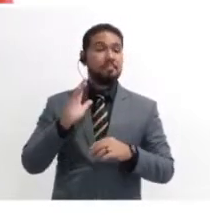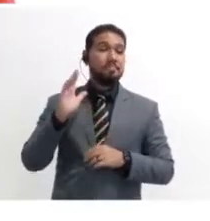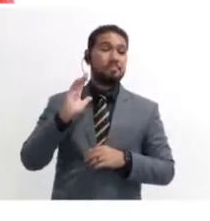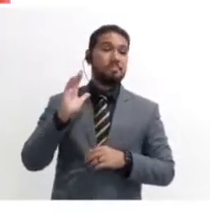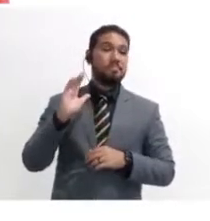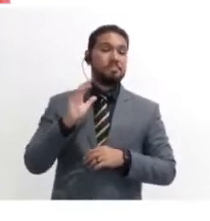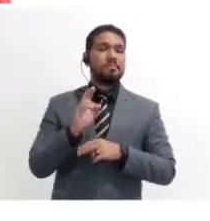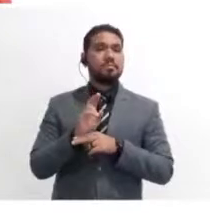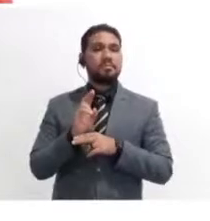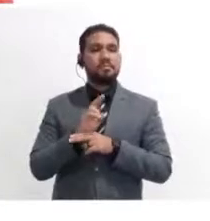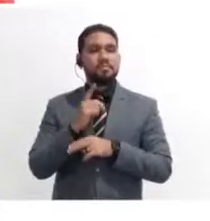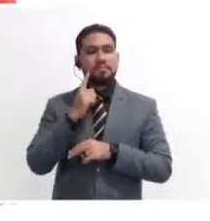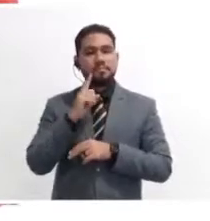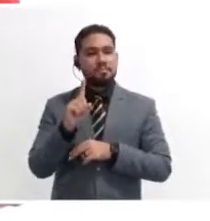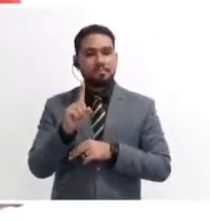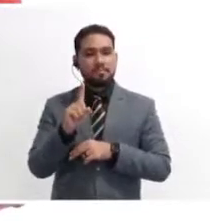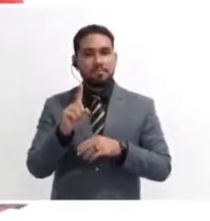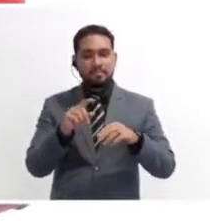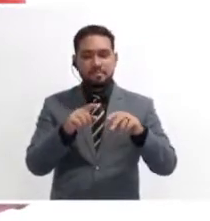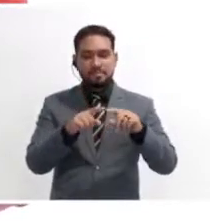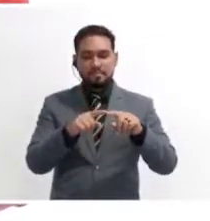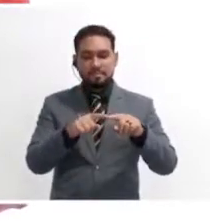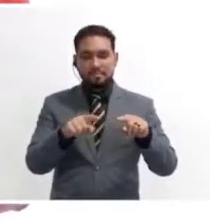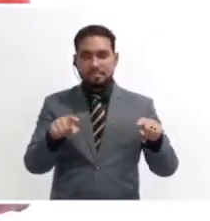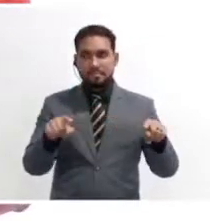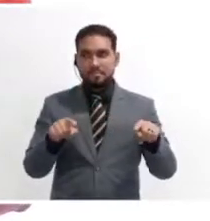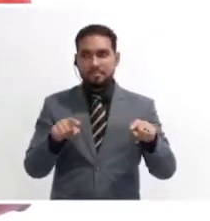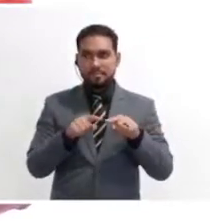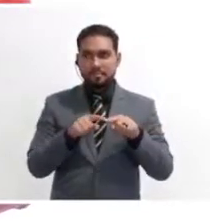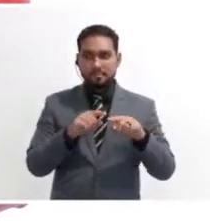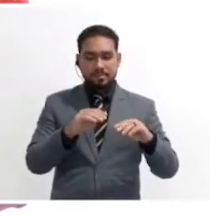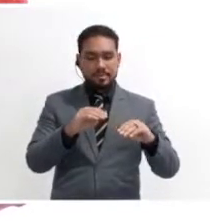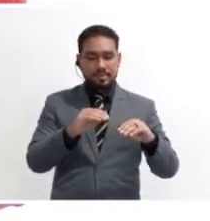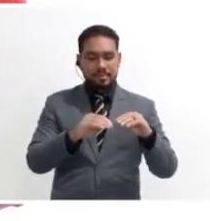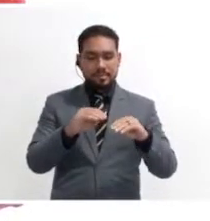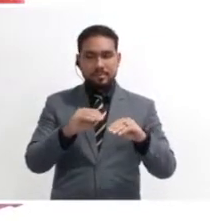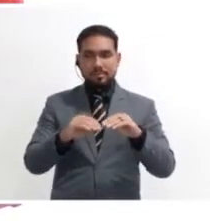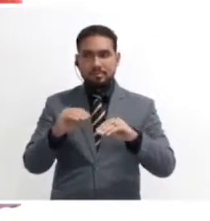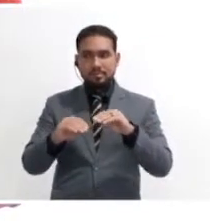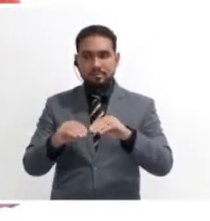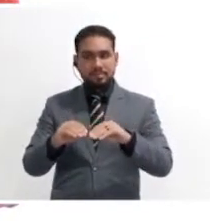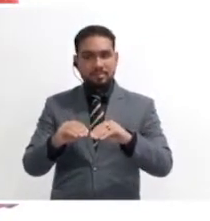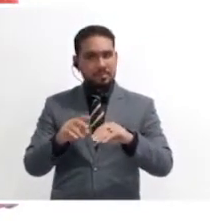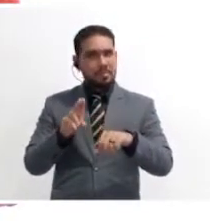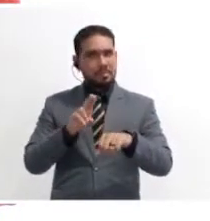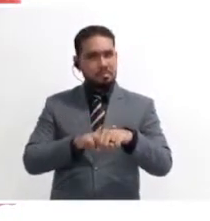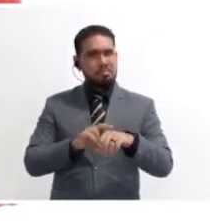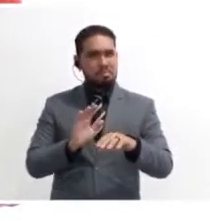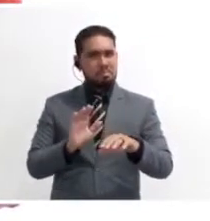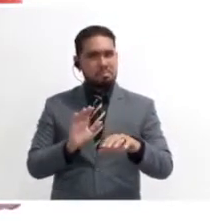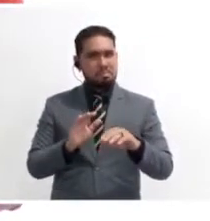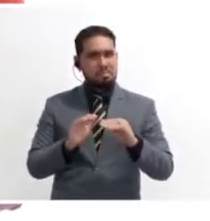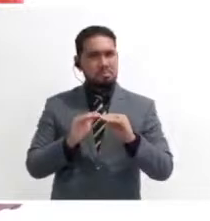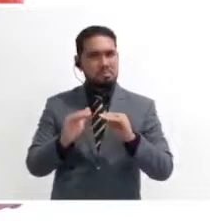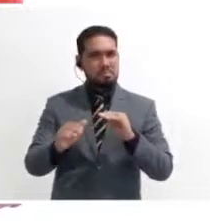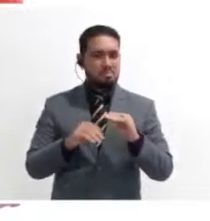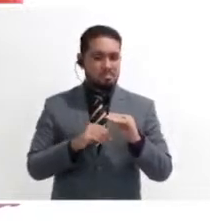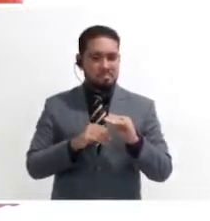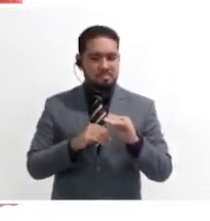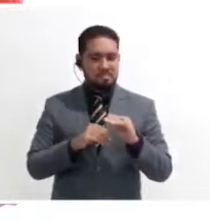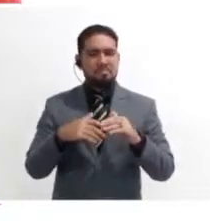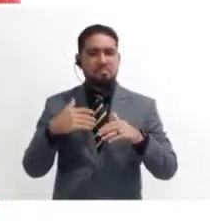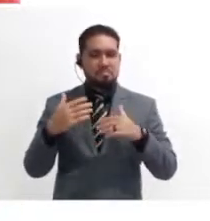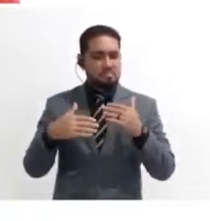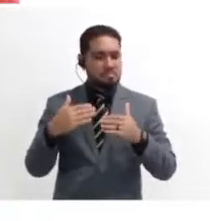kind of package and a standard way of applying a chip, one chip per package. But over time, these have become